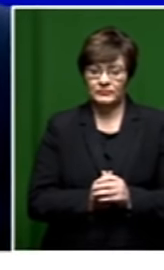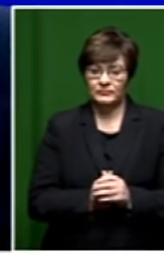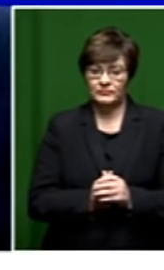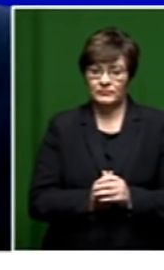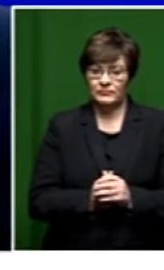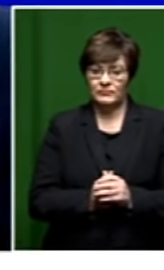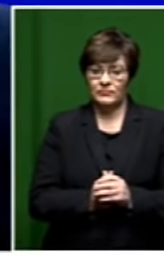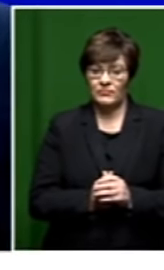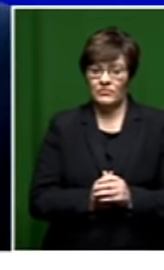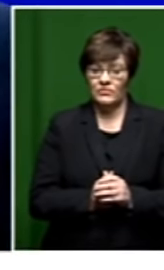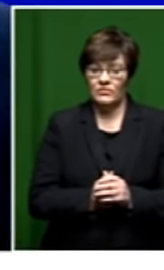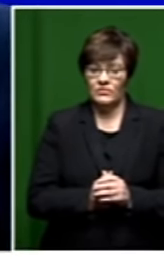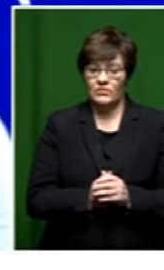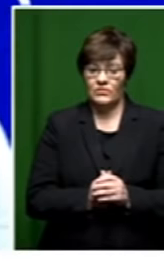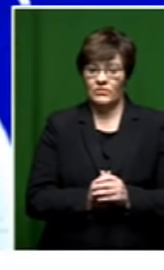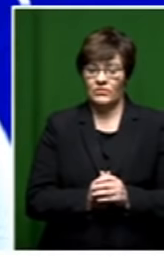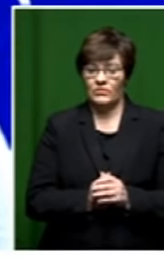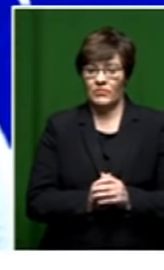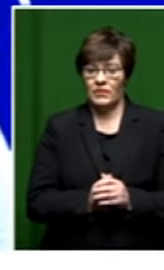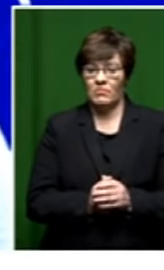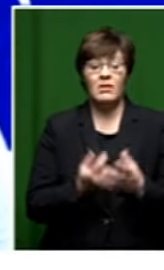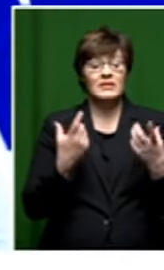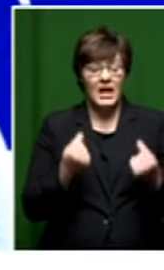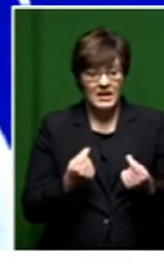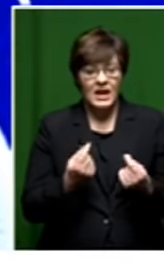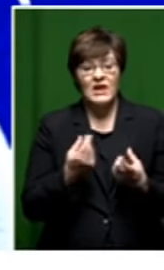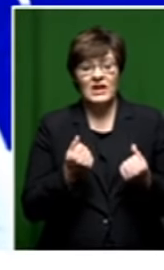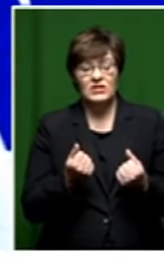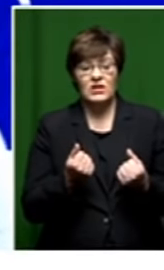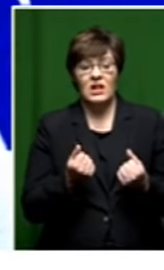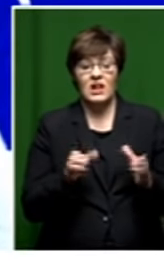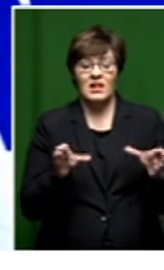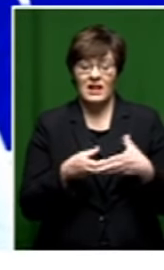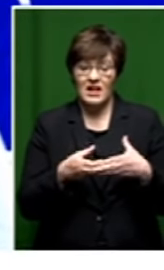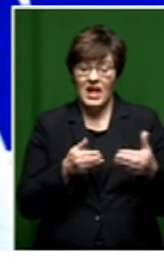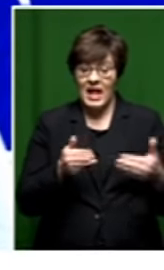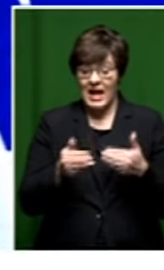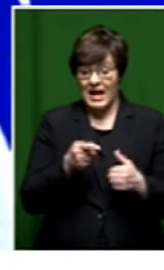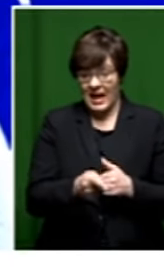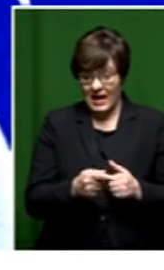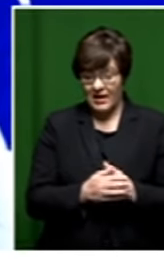So what we've done and what the Financial Sector Regulations Act,